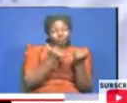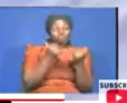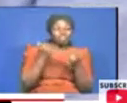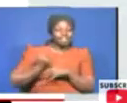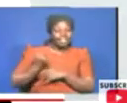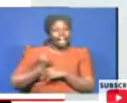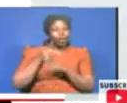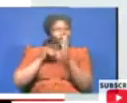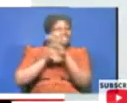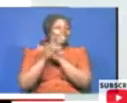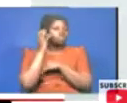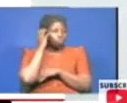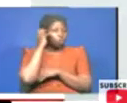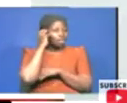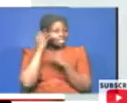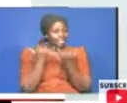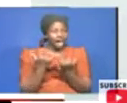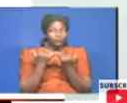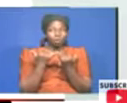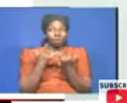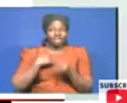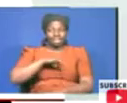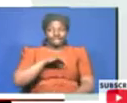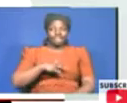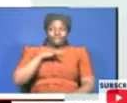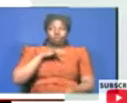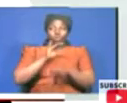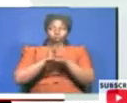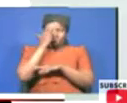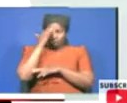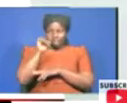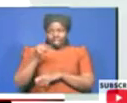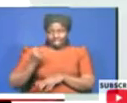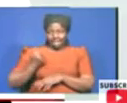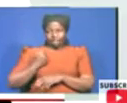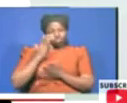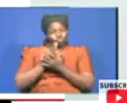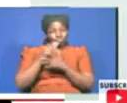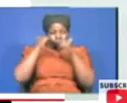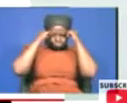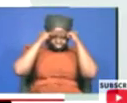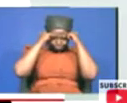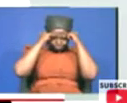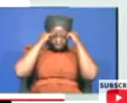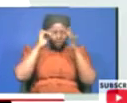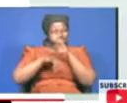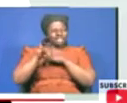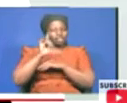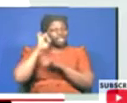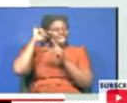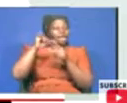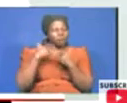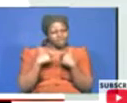certain college. Mm-hmm. And we feel good because this girl, I think she's pursuing what she desired. Yeah. And she's